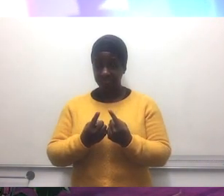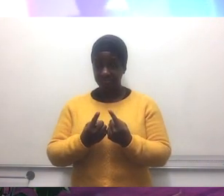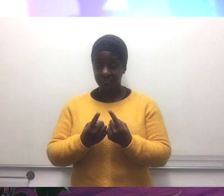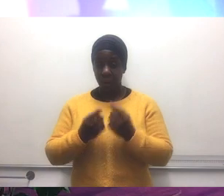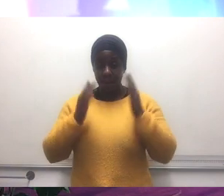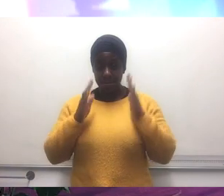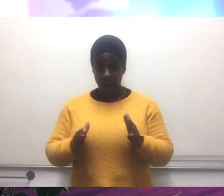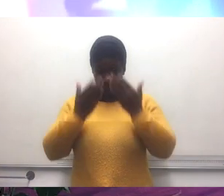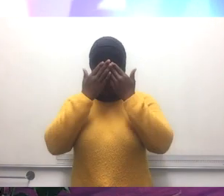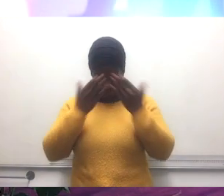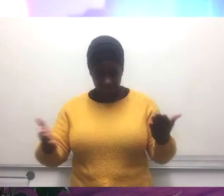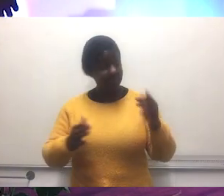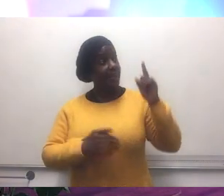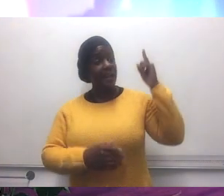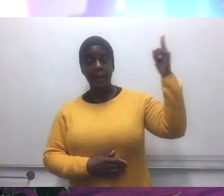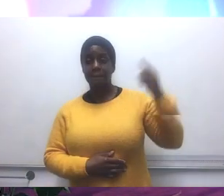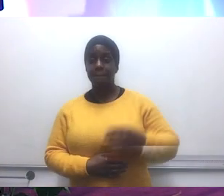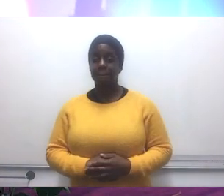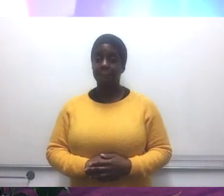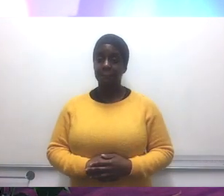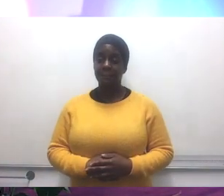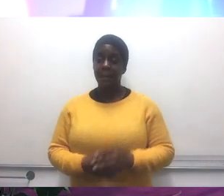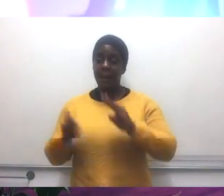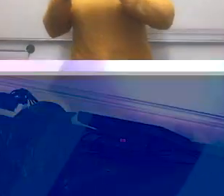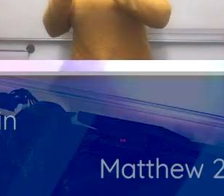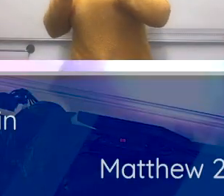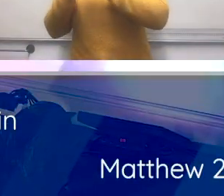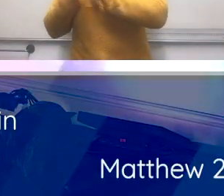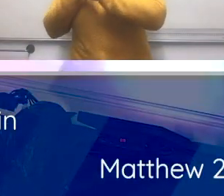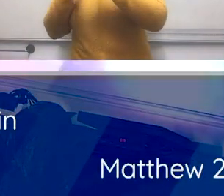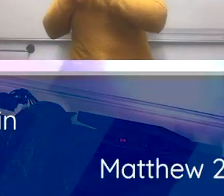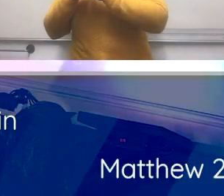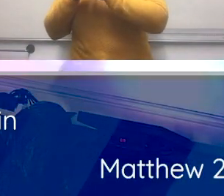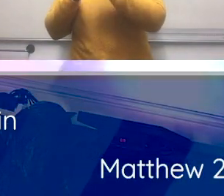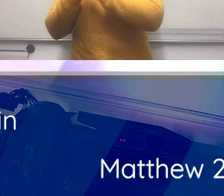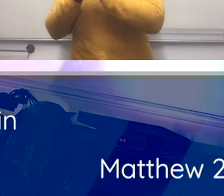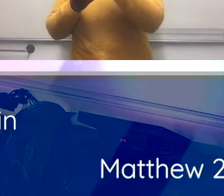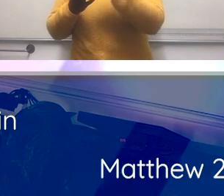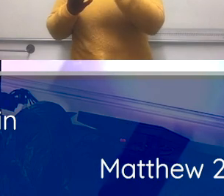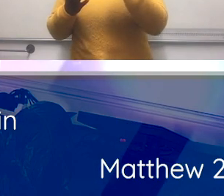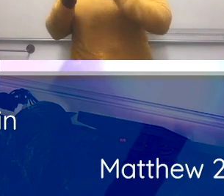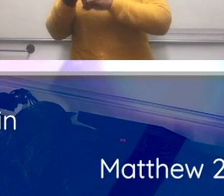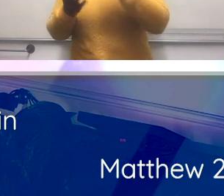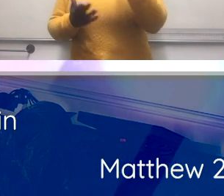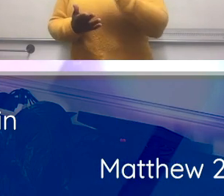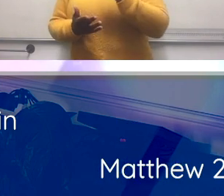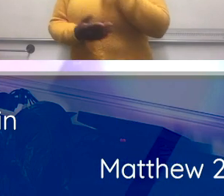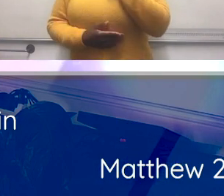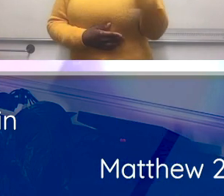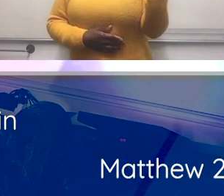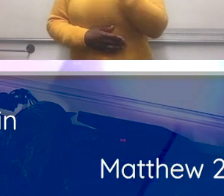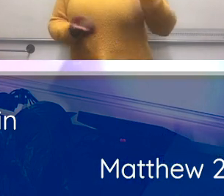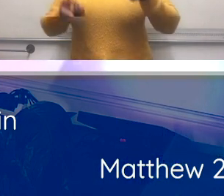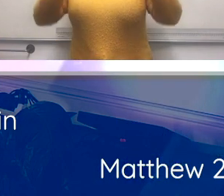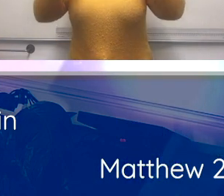his domain. Indeed, Matthew chapter 28 and verse 18 says, all authority is